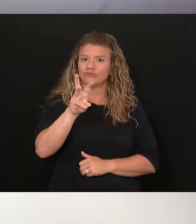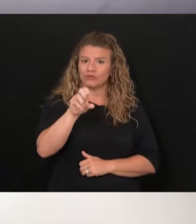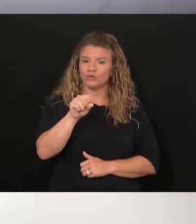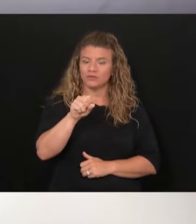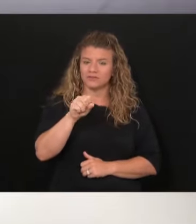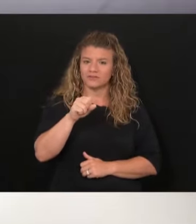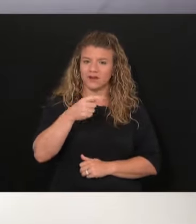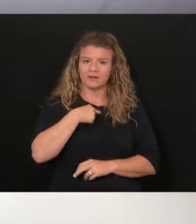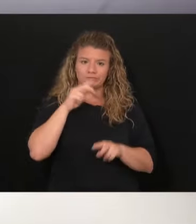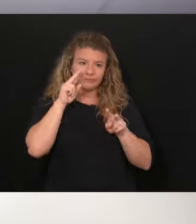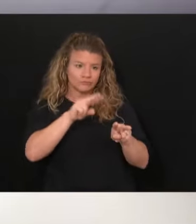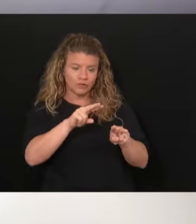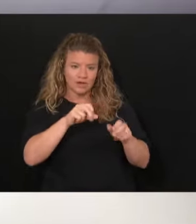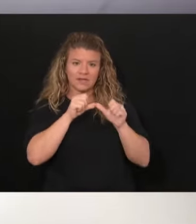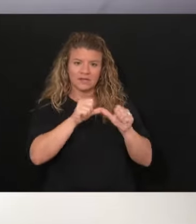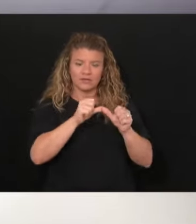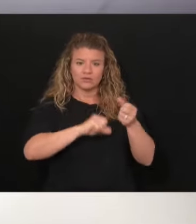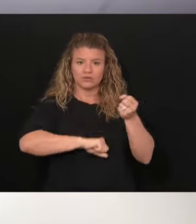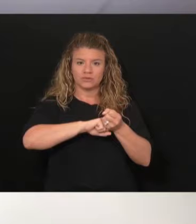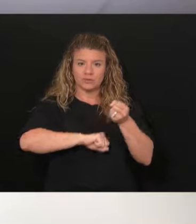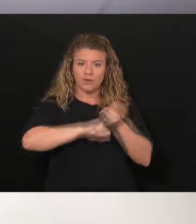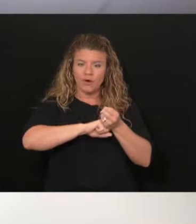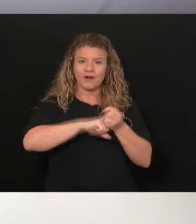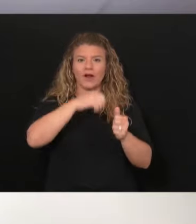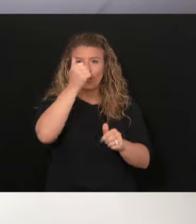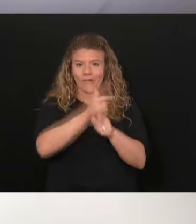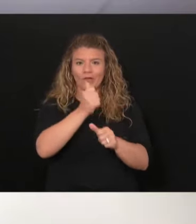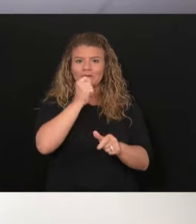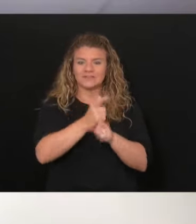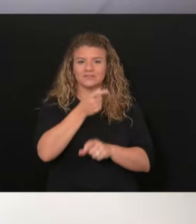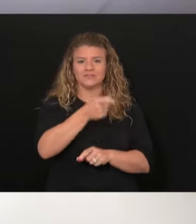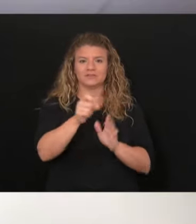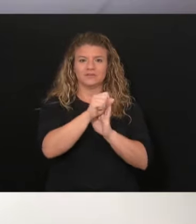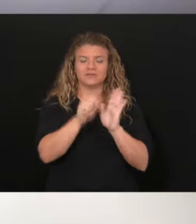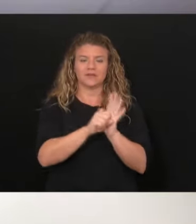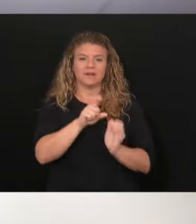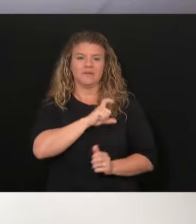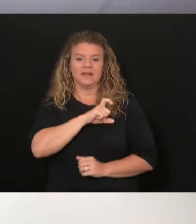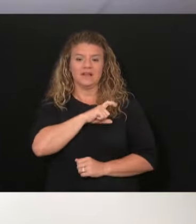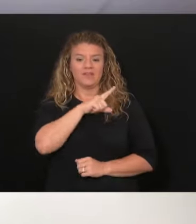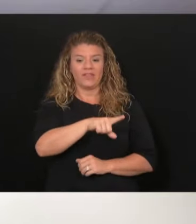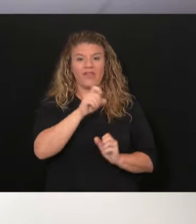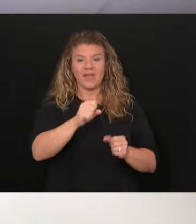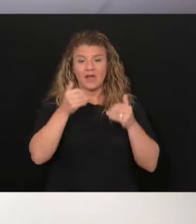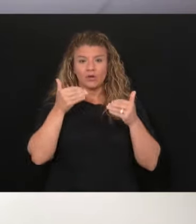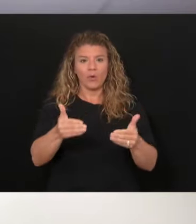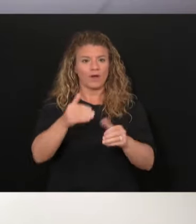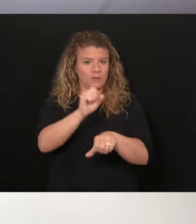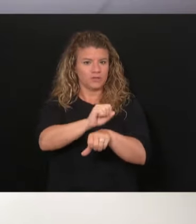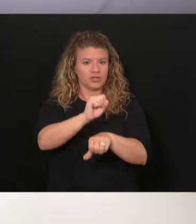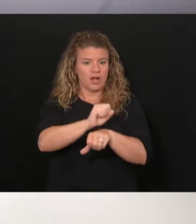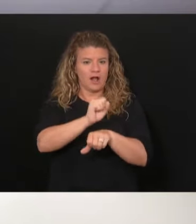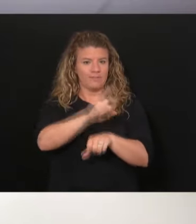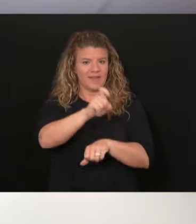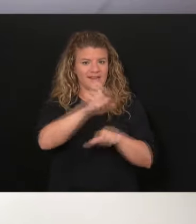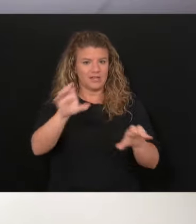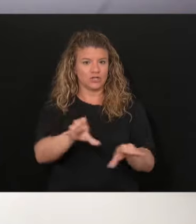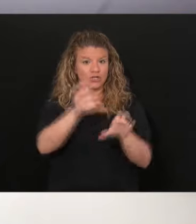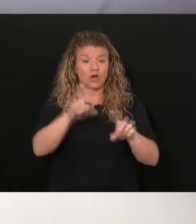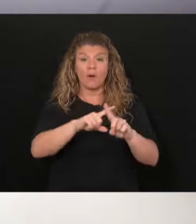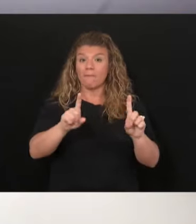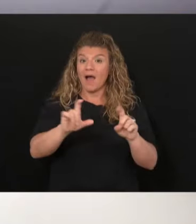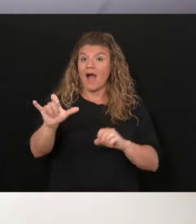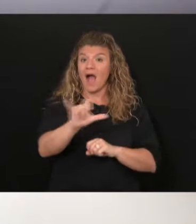of supporting our brothers and sisters in the state police so they can do the job that they need to do, but also helping